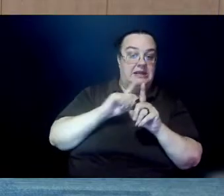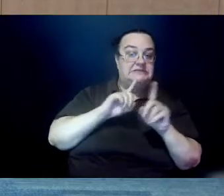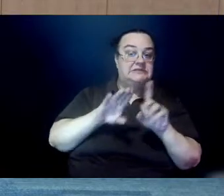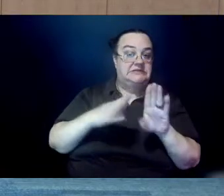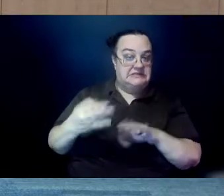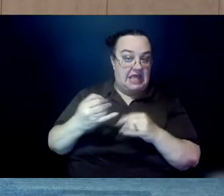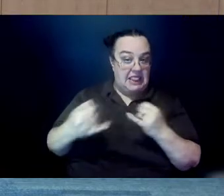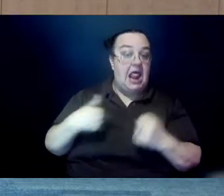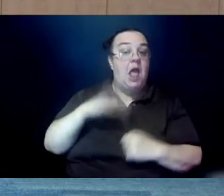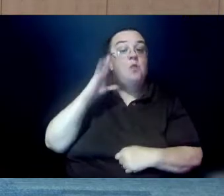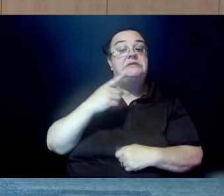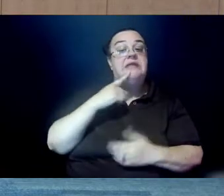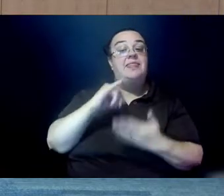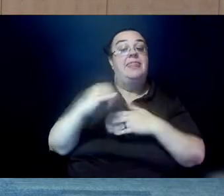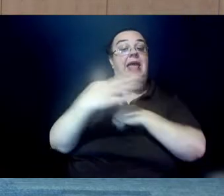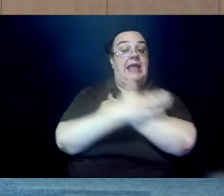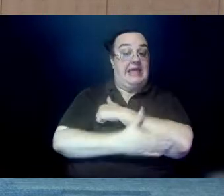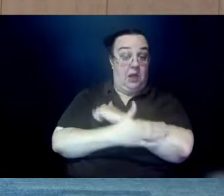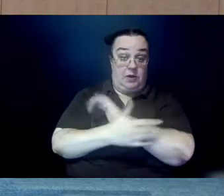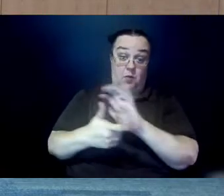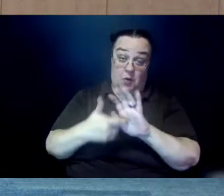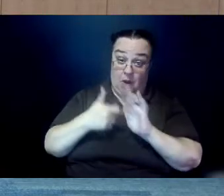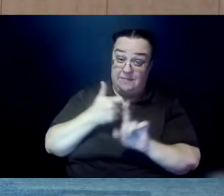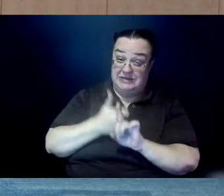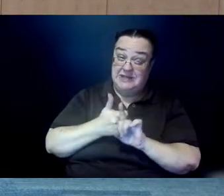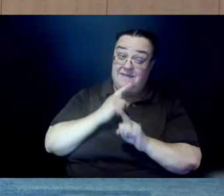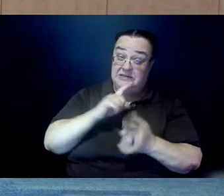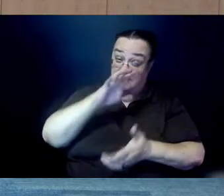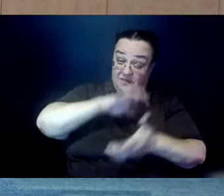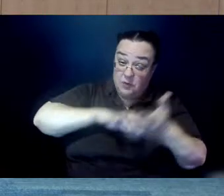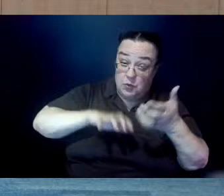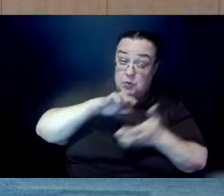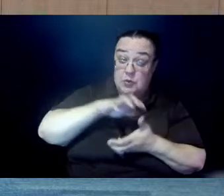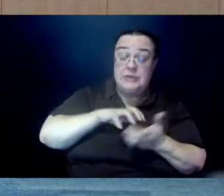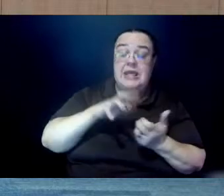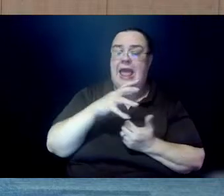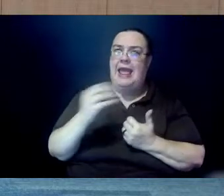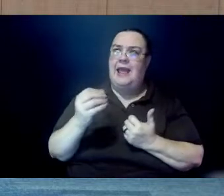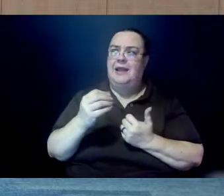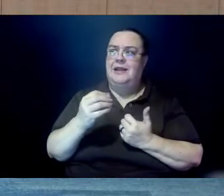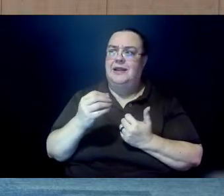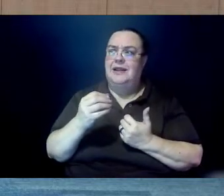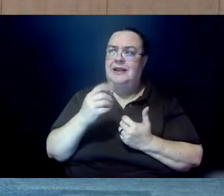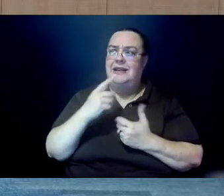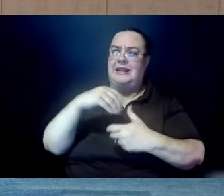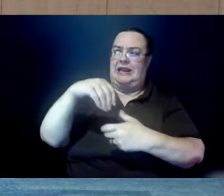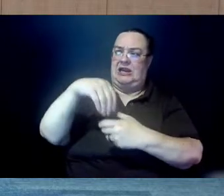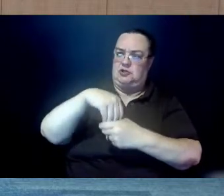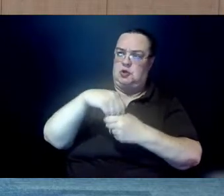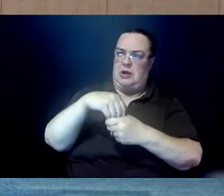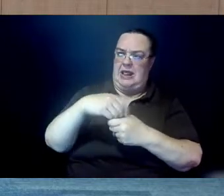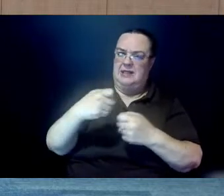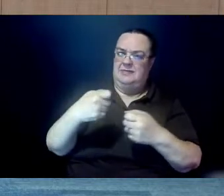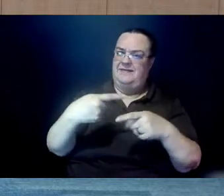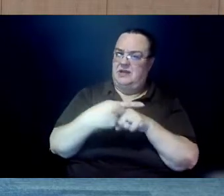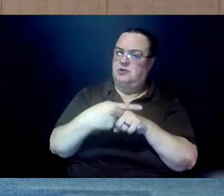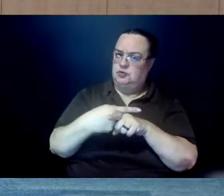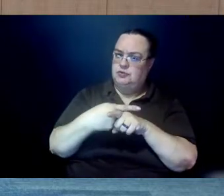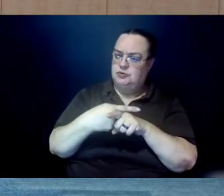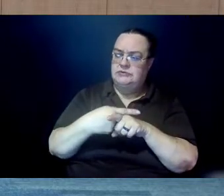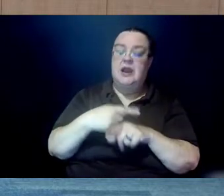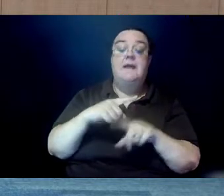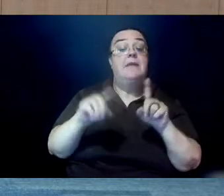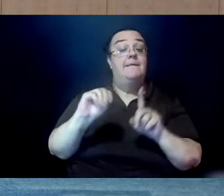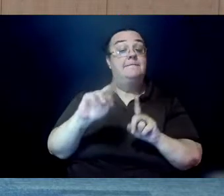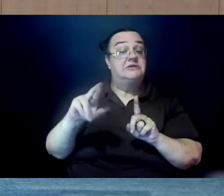that the county requirement is confusing and somewhat internally contradictory. But Mr.